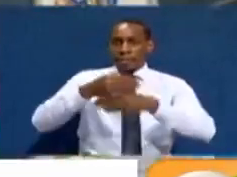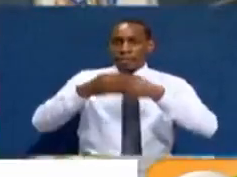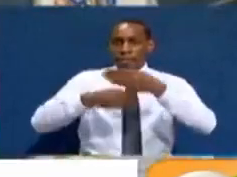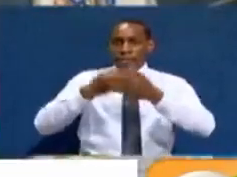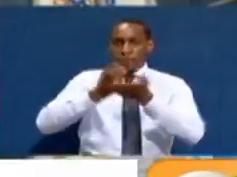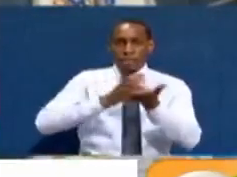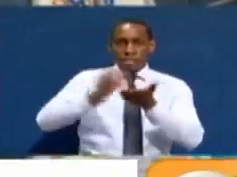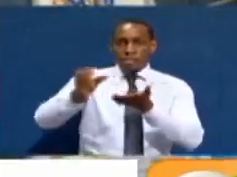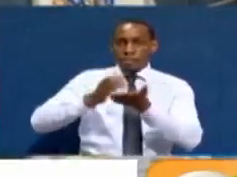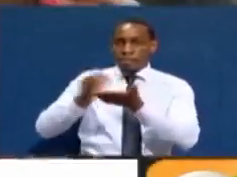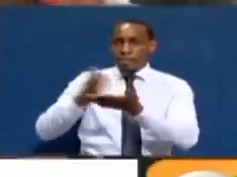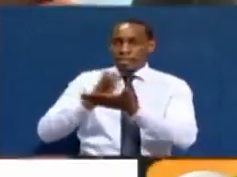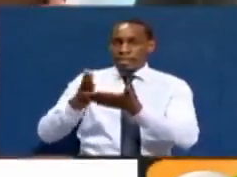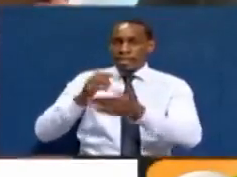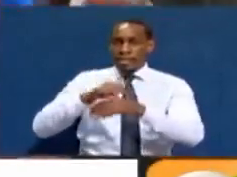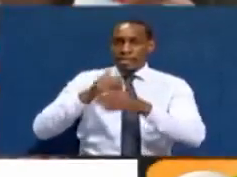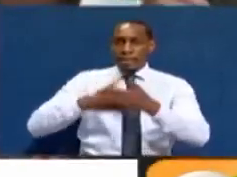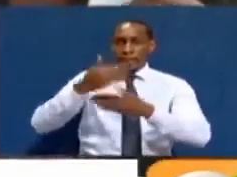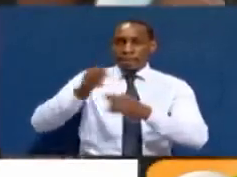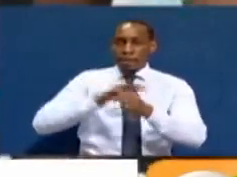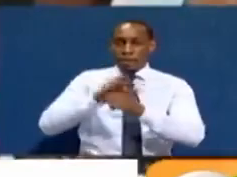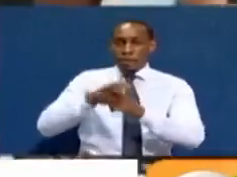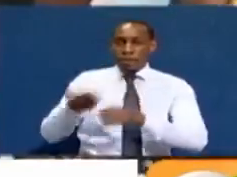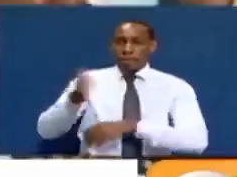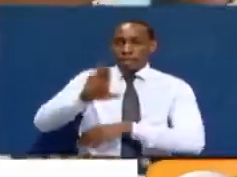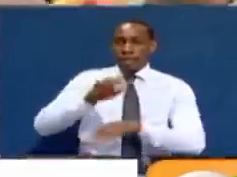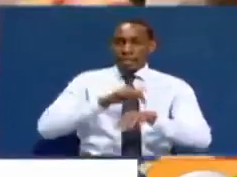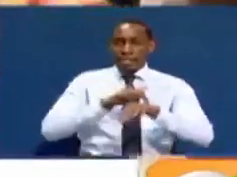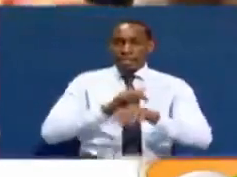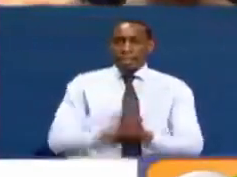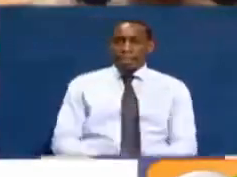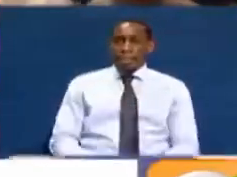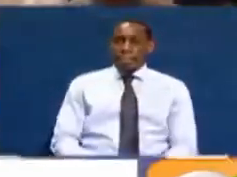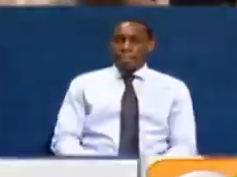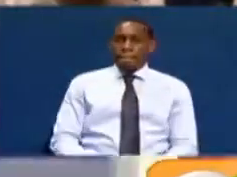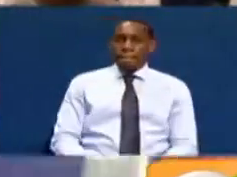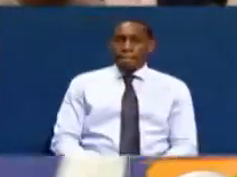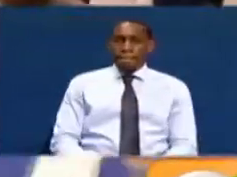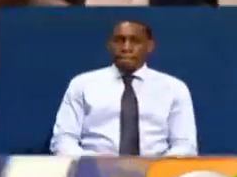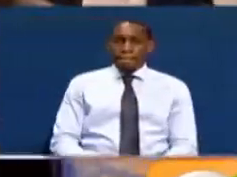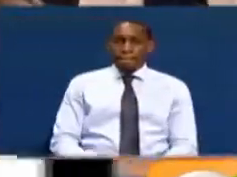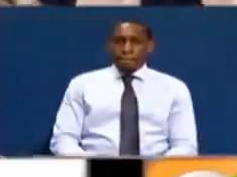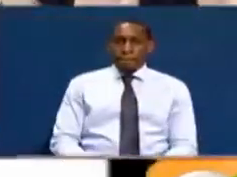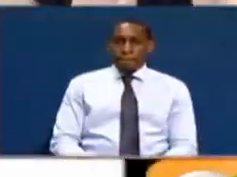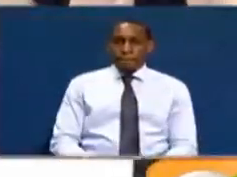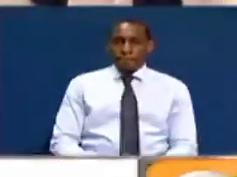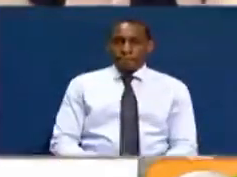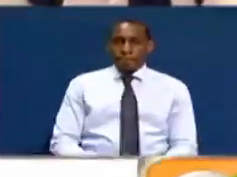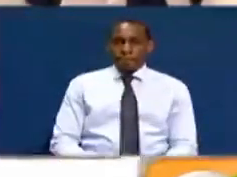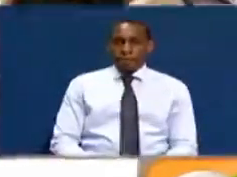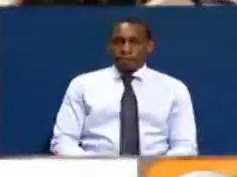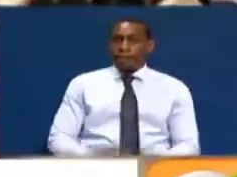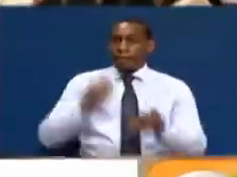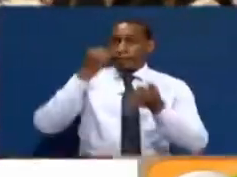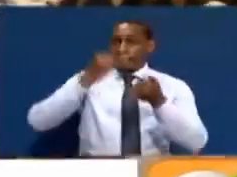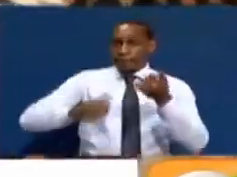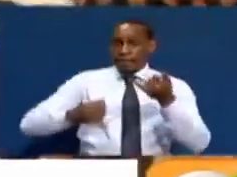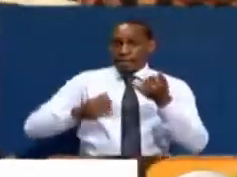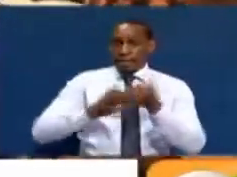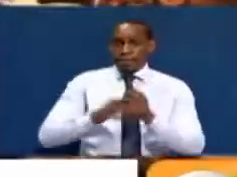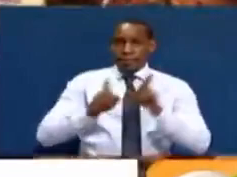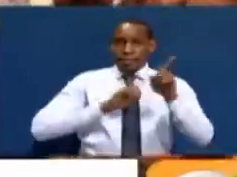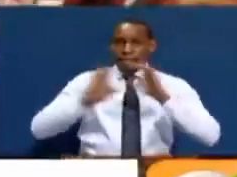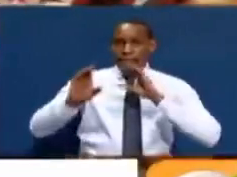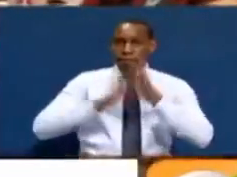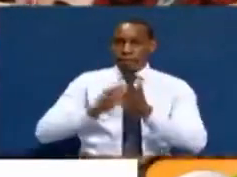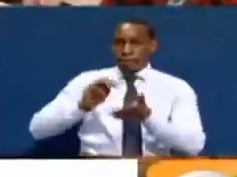and distribution sectors during the post-COVID-19 recovery period. This really is hinged on three key pillars. And finally,